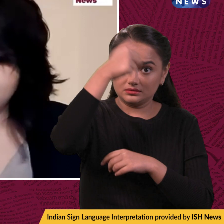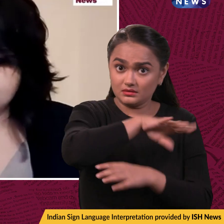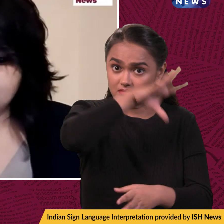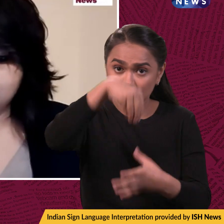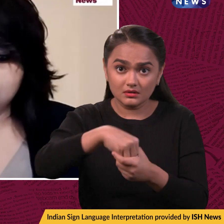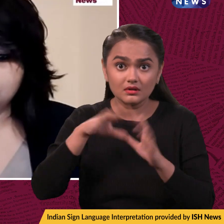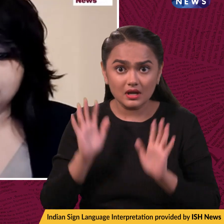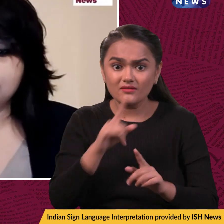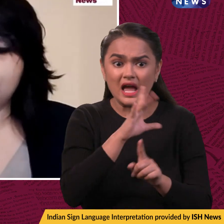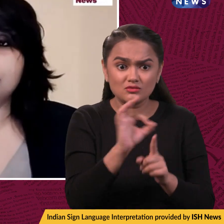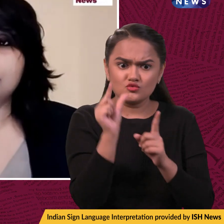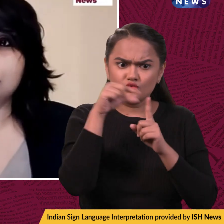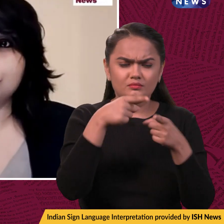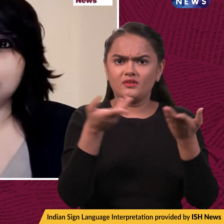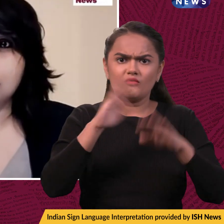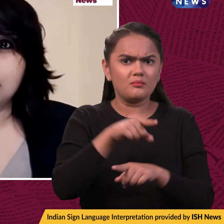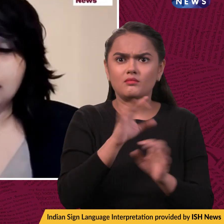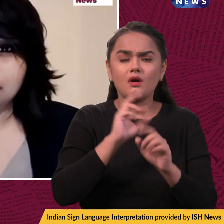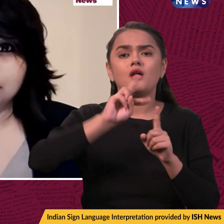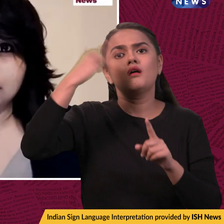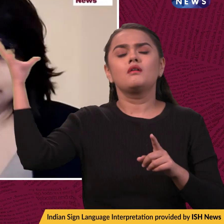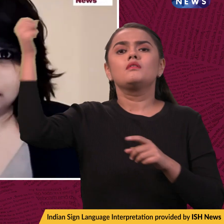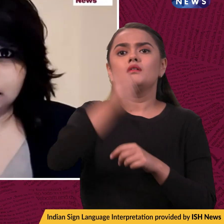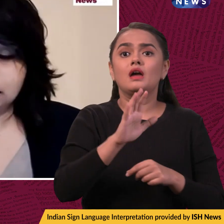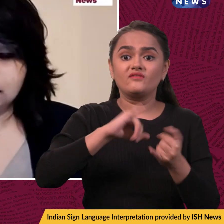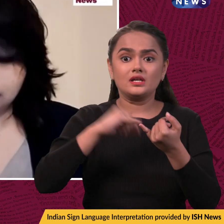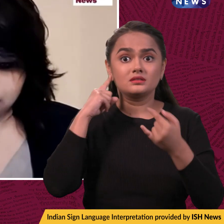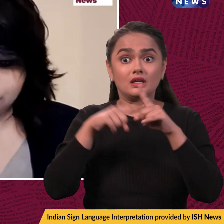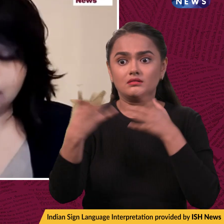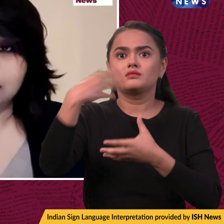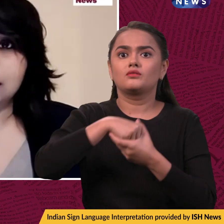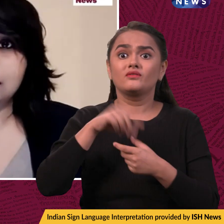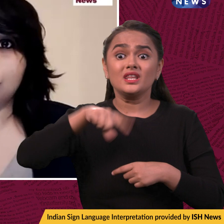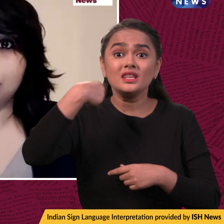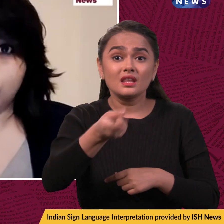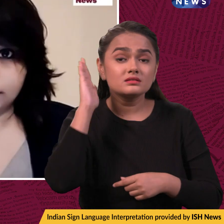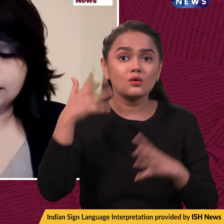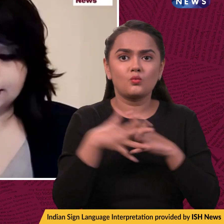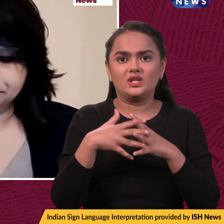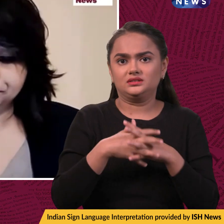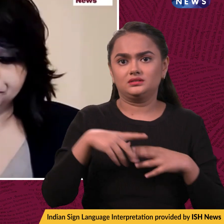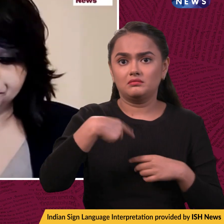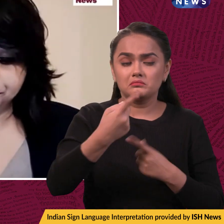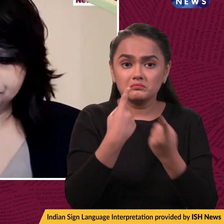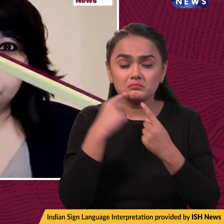who do not hail from UP for the inclusion in the SIT. The next hearing is on